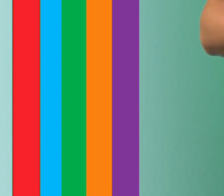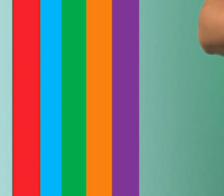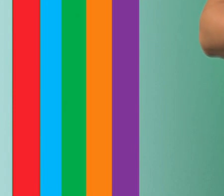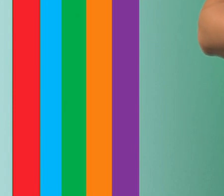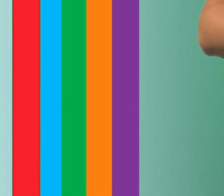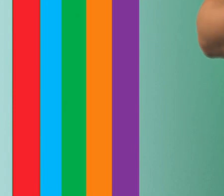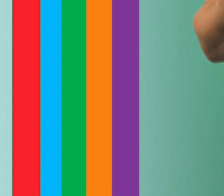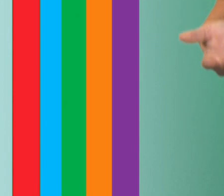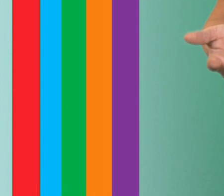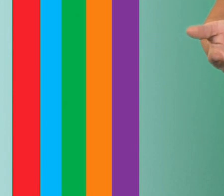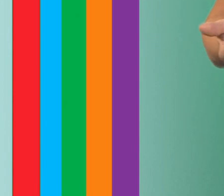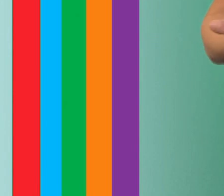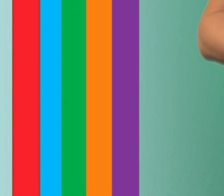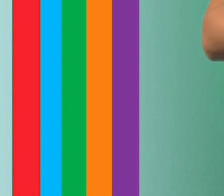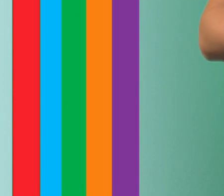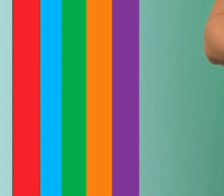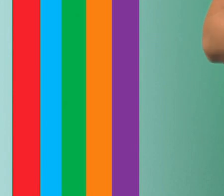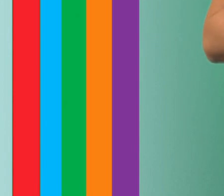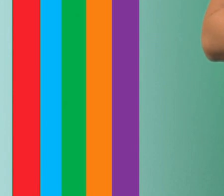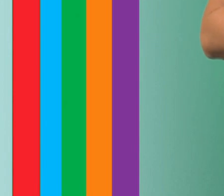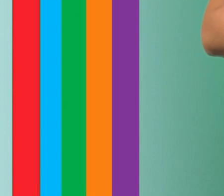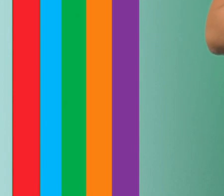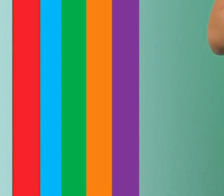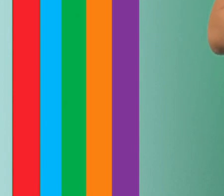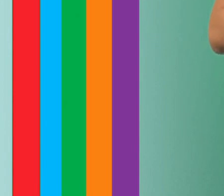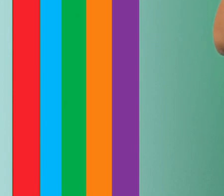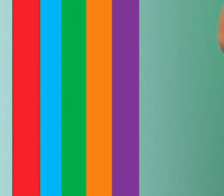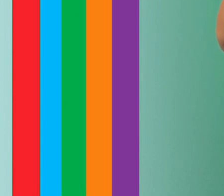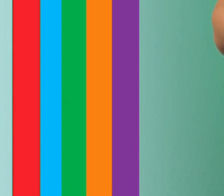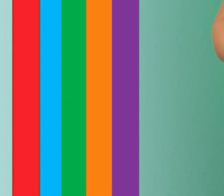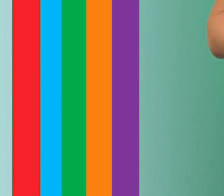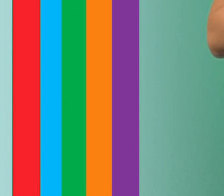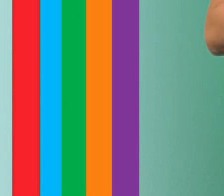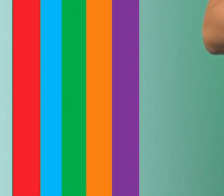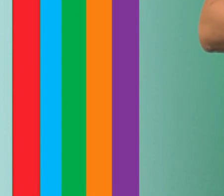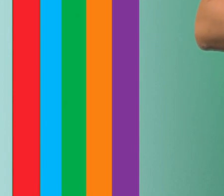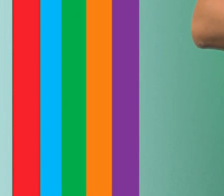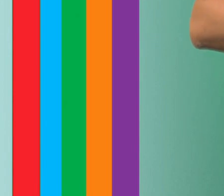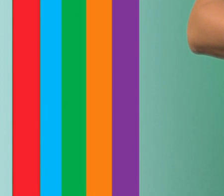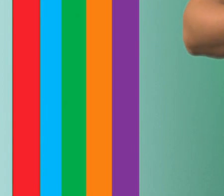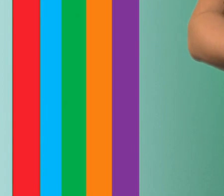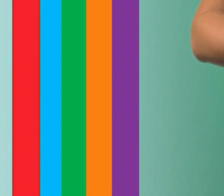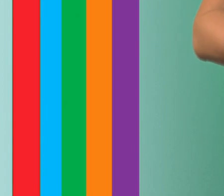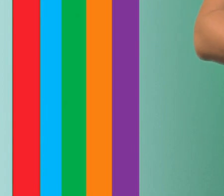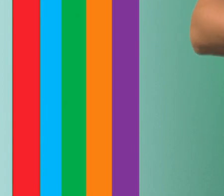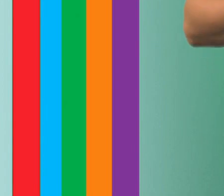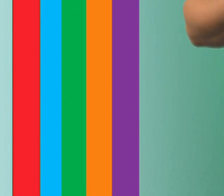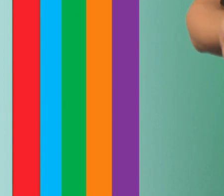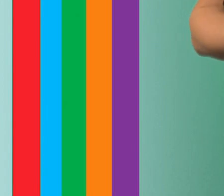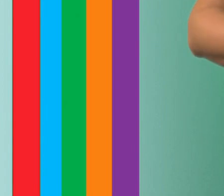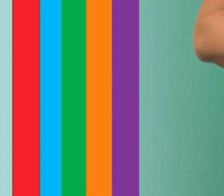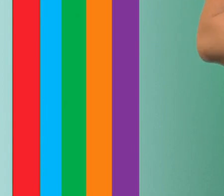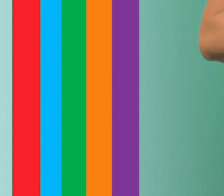either positively or negatively, about that topic or idea? Today, Chris will explore how authors use language to